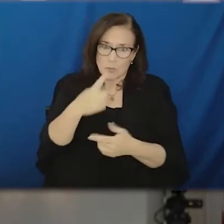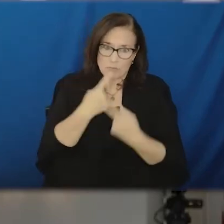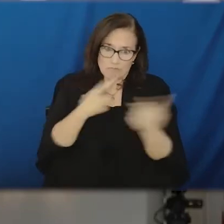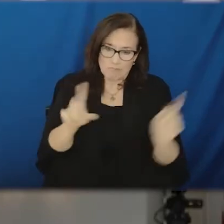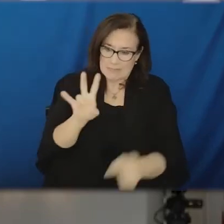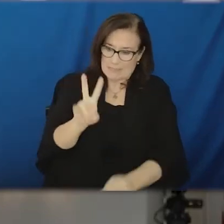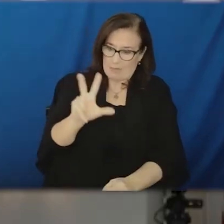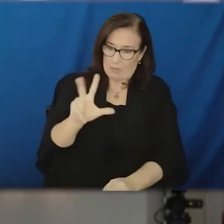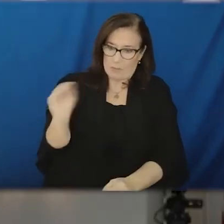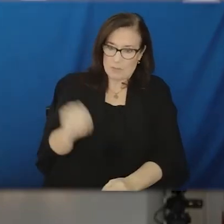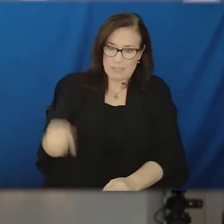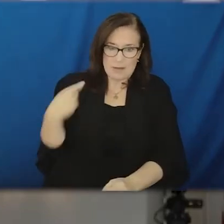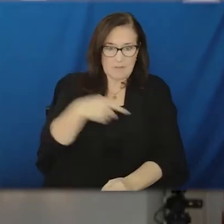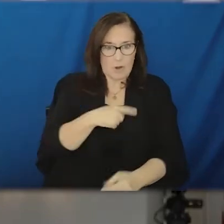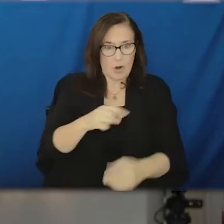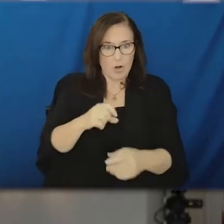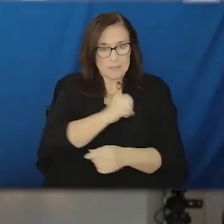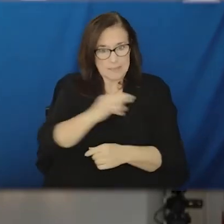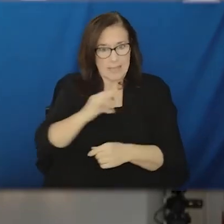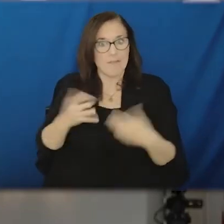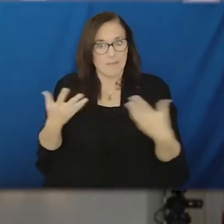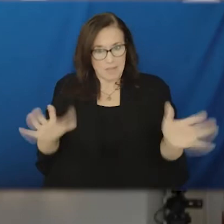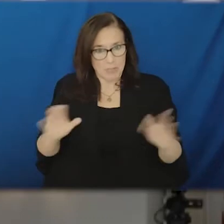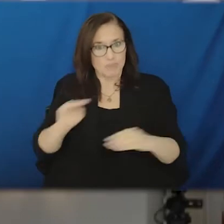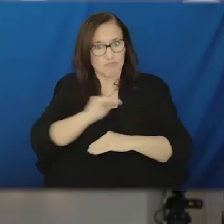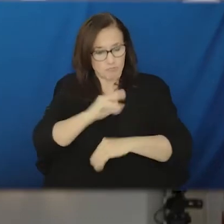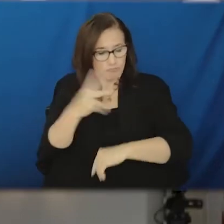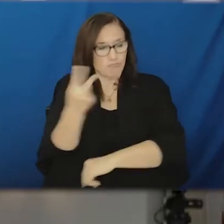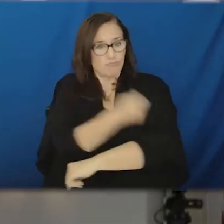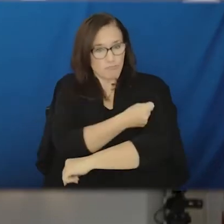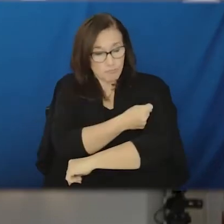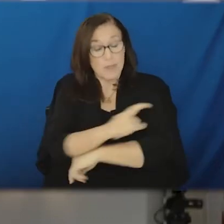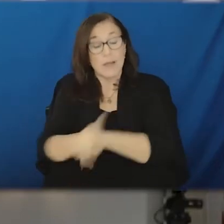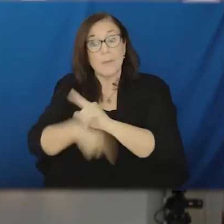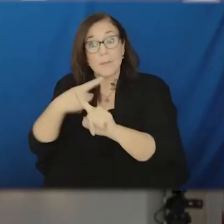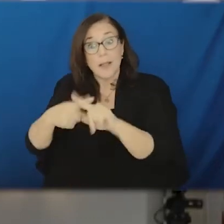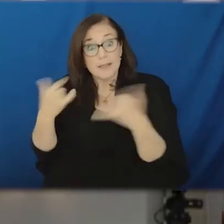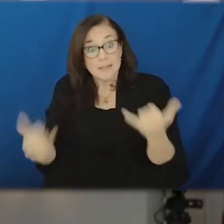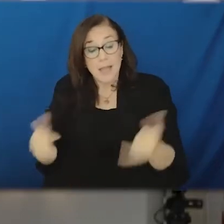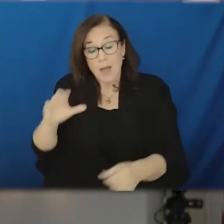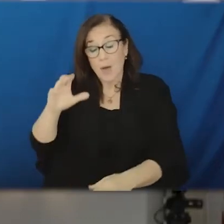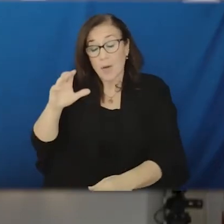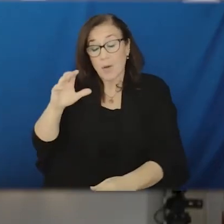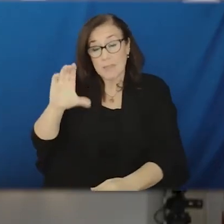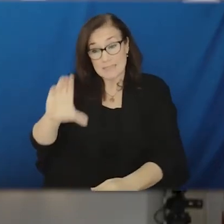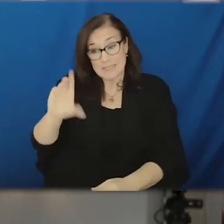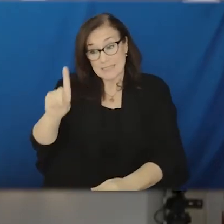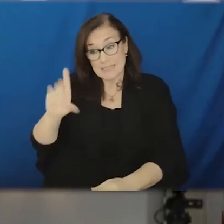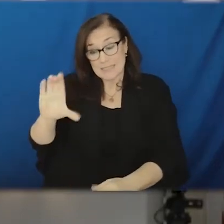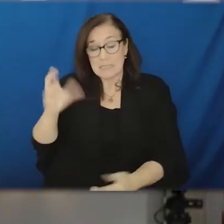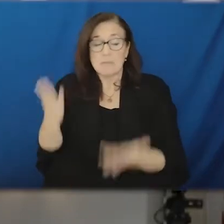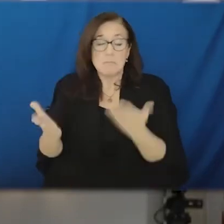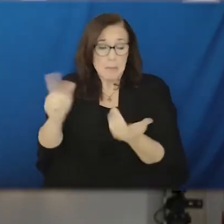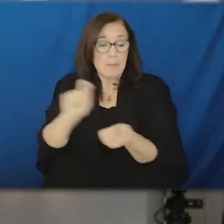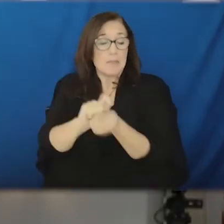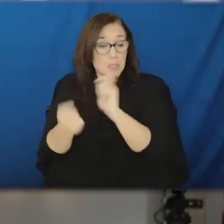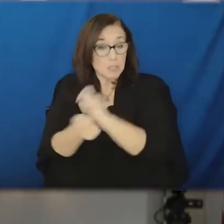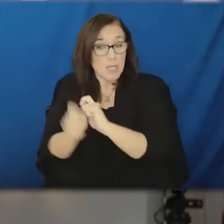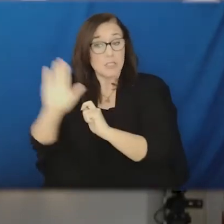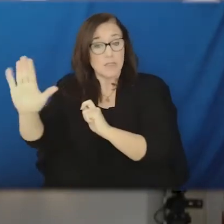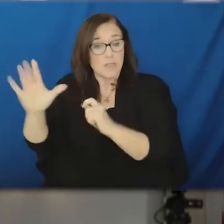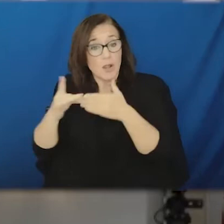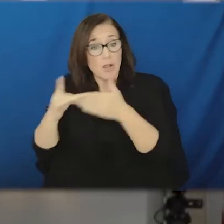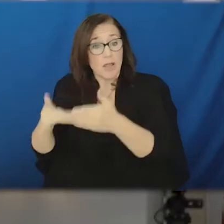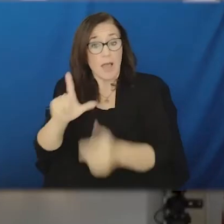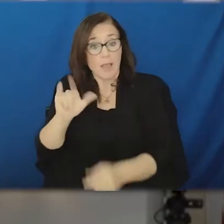staff, and the potential CDC changing their guidelines of 3